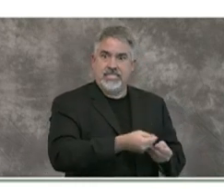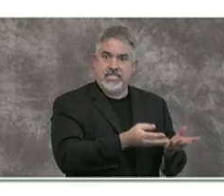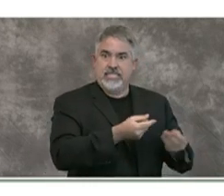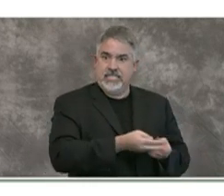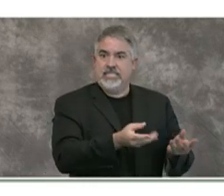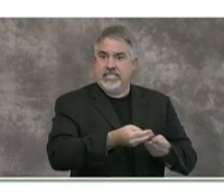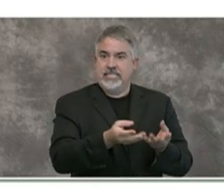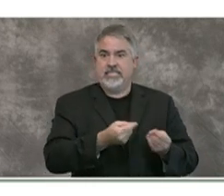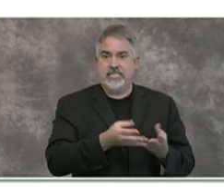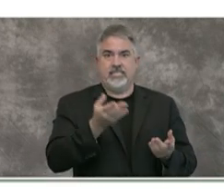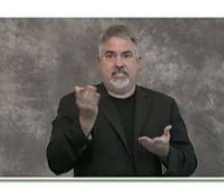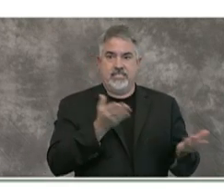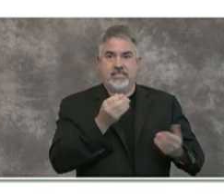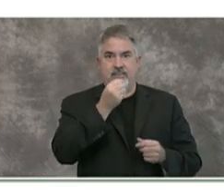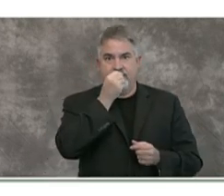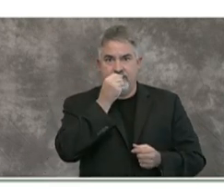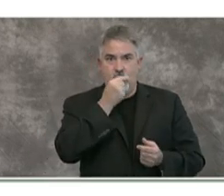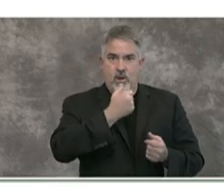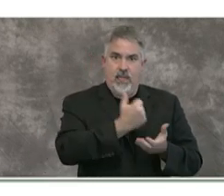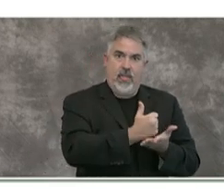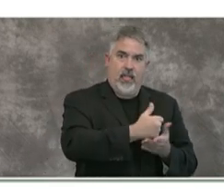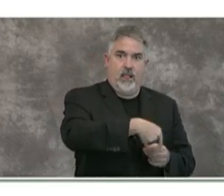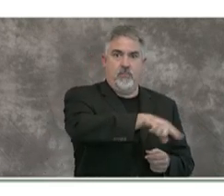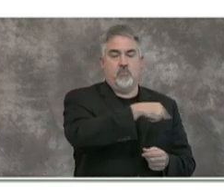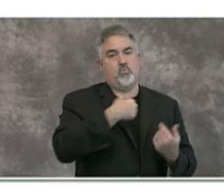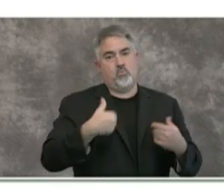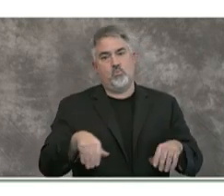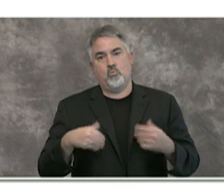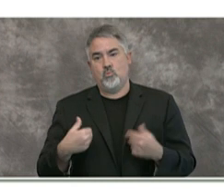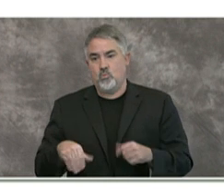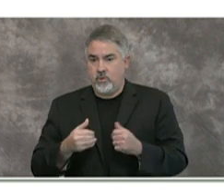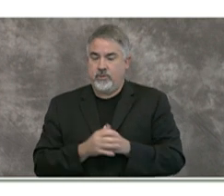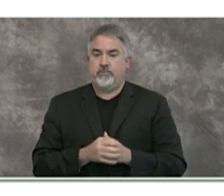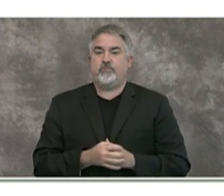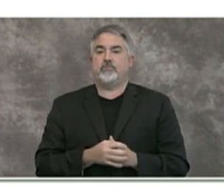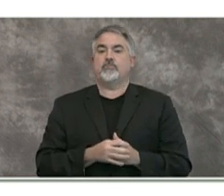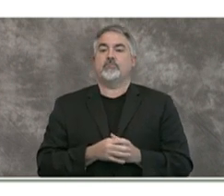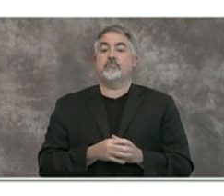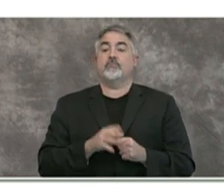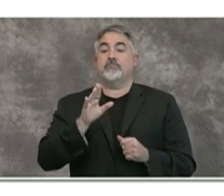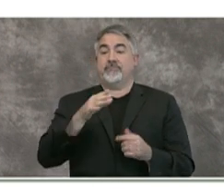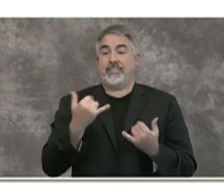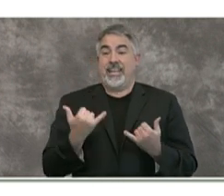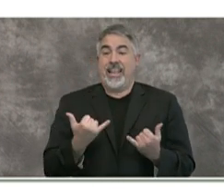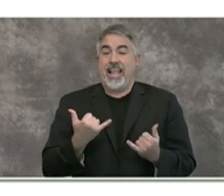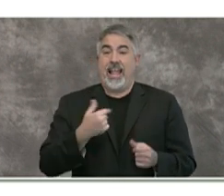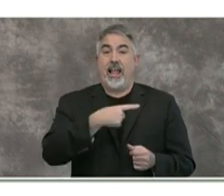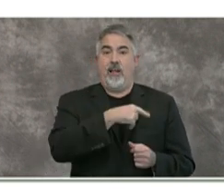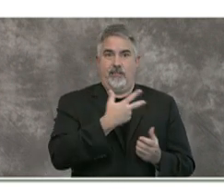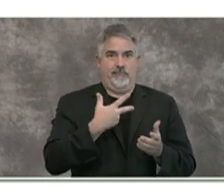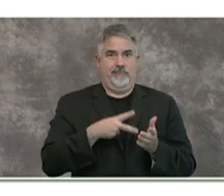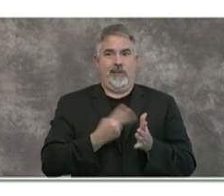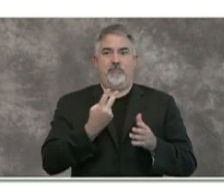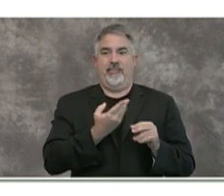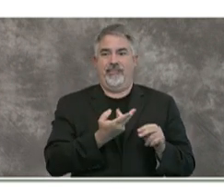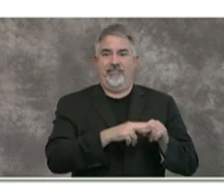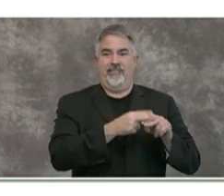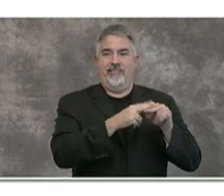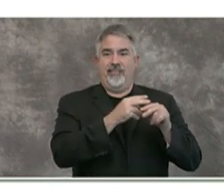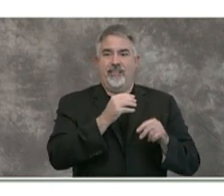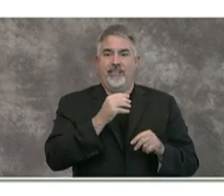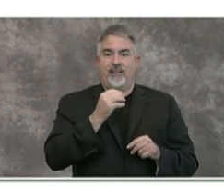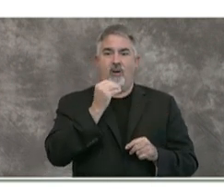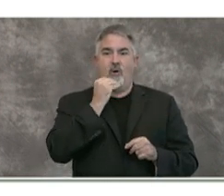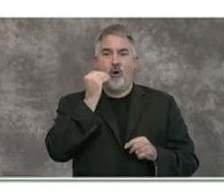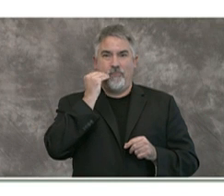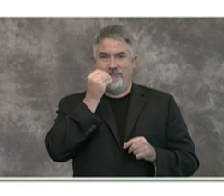delivery routes and new volunteer staff, senior nutrition providers have nearly doubled the amount of daily home delivered meals